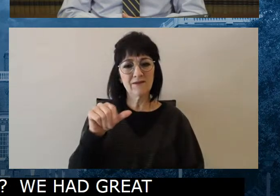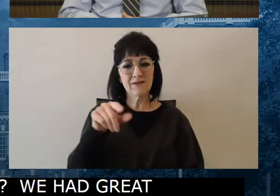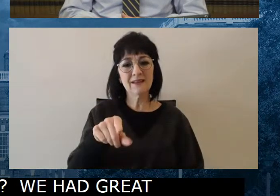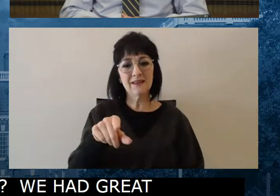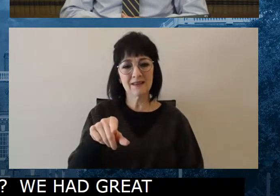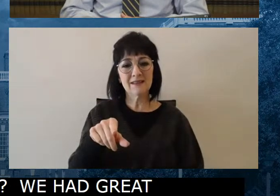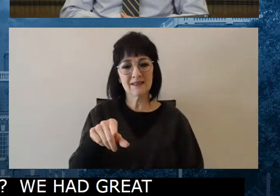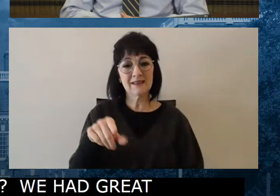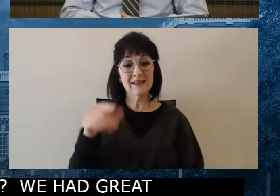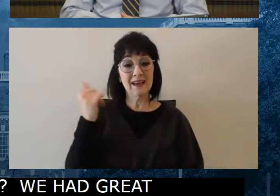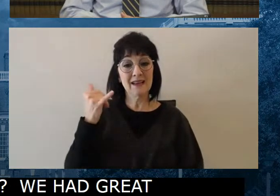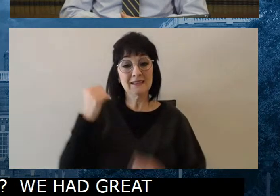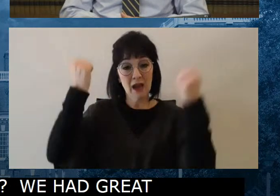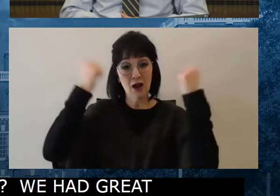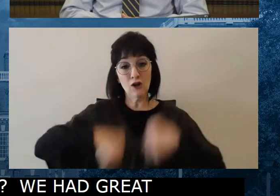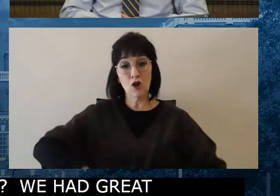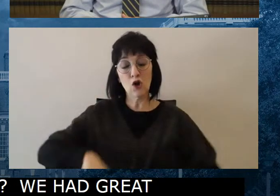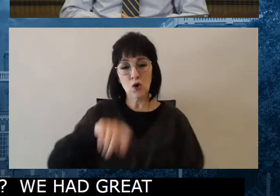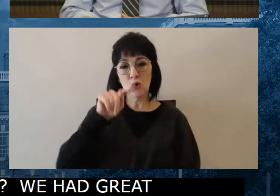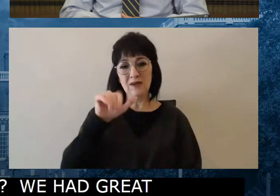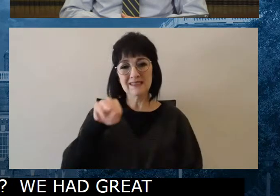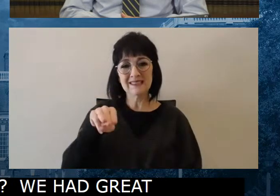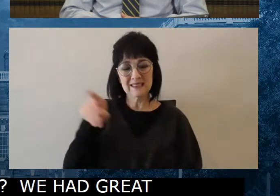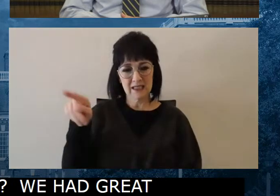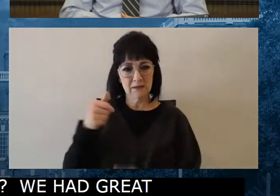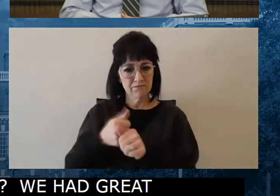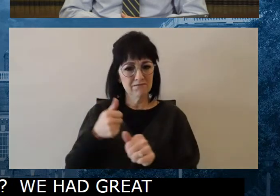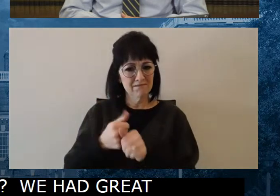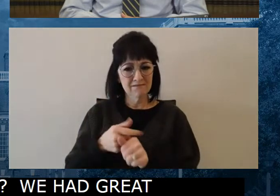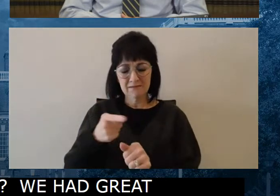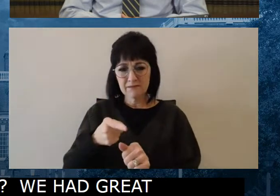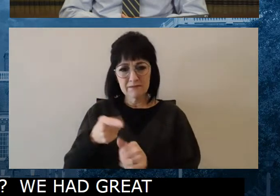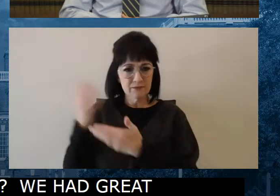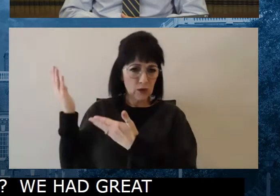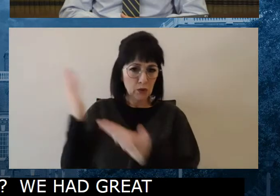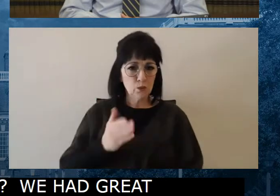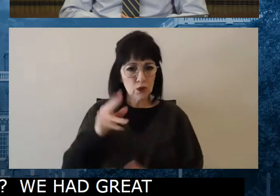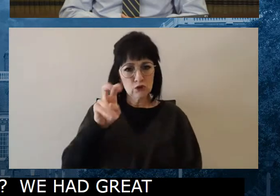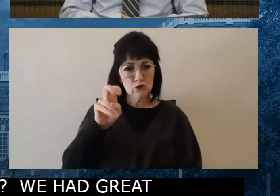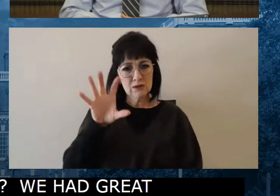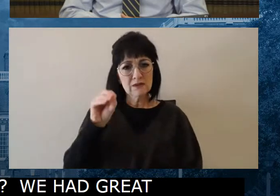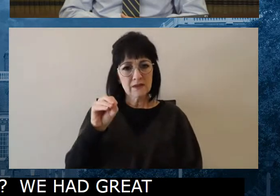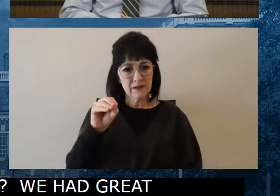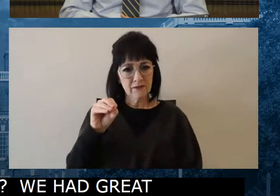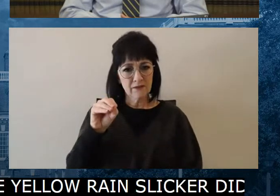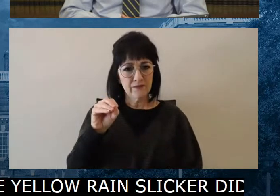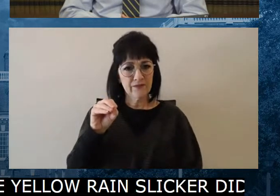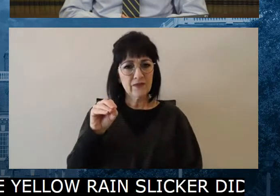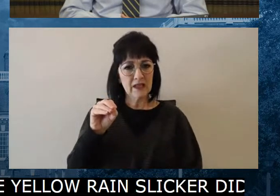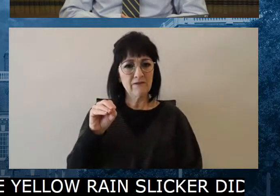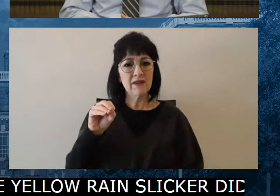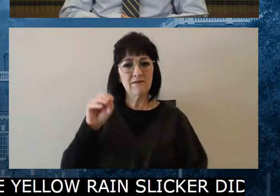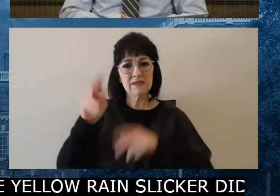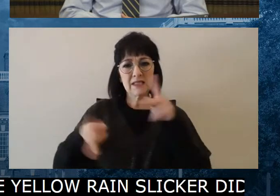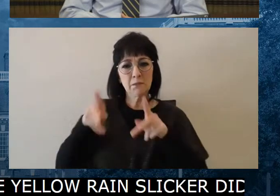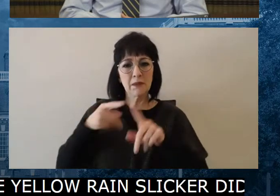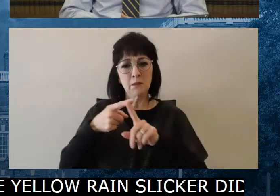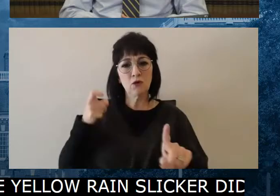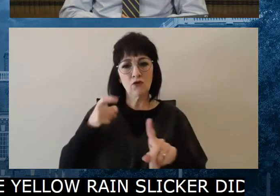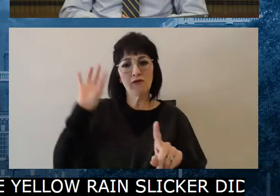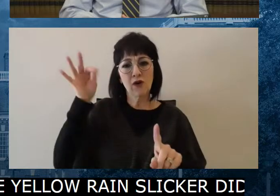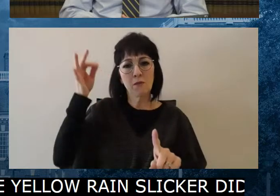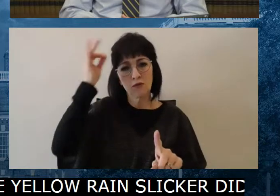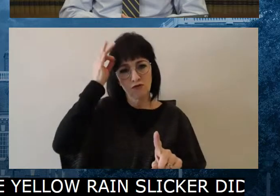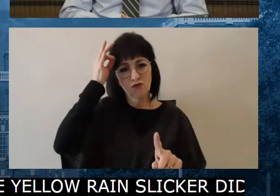an outstanding job bringing in over 250,000 federal employees to move people through.